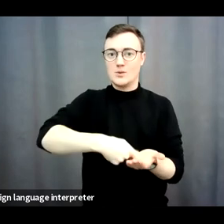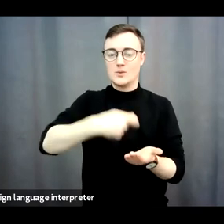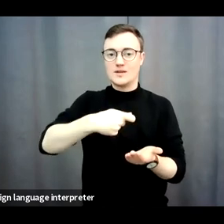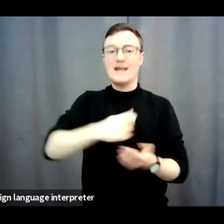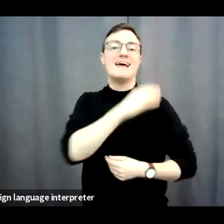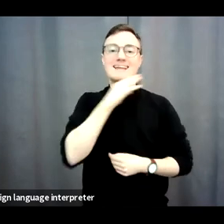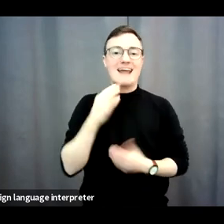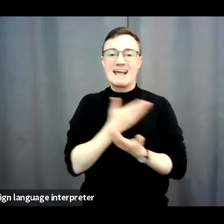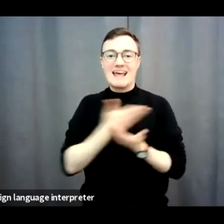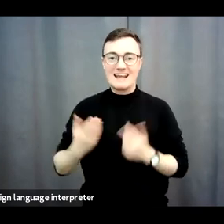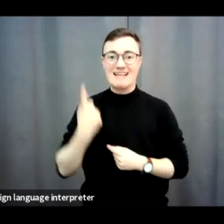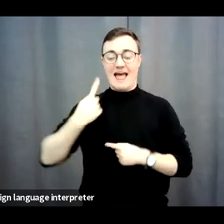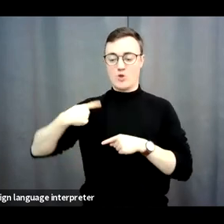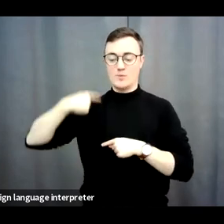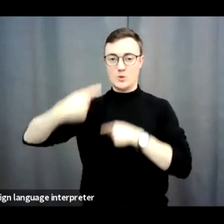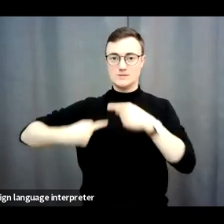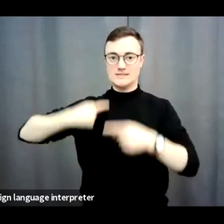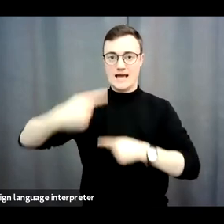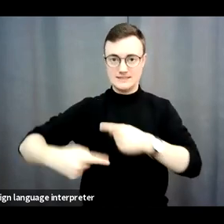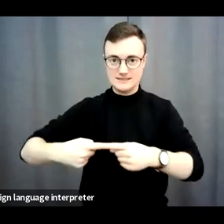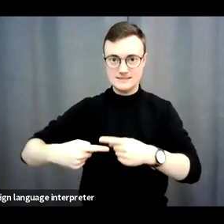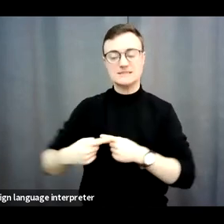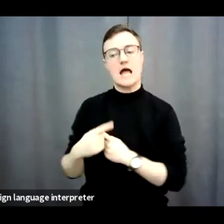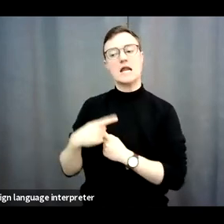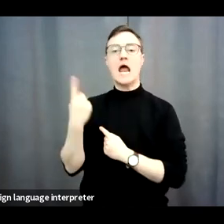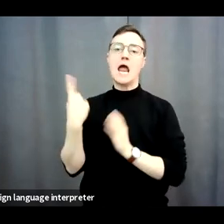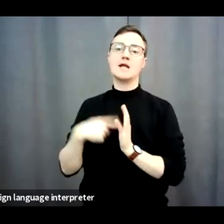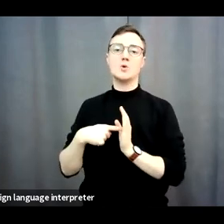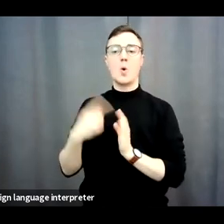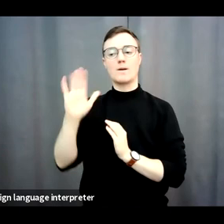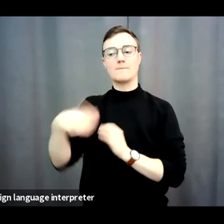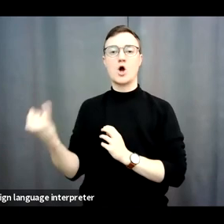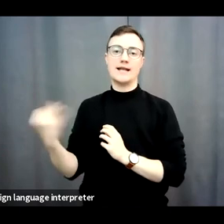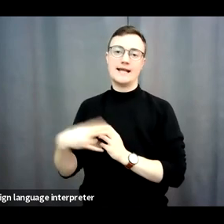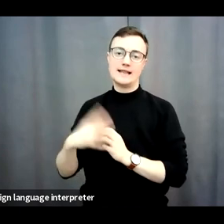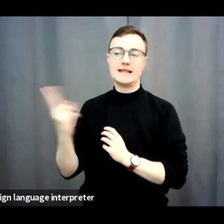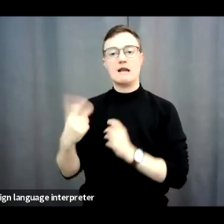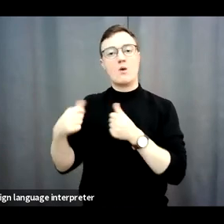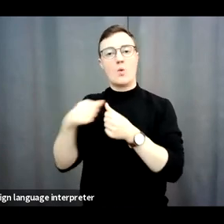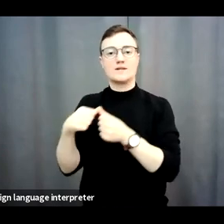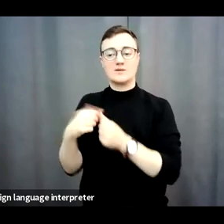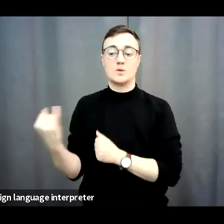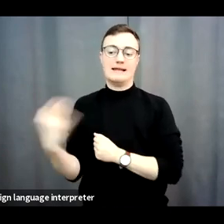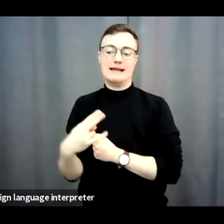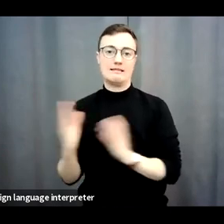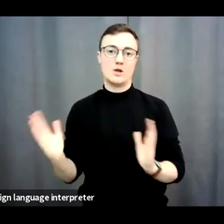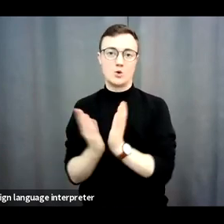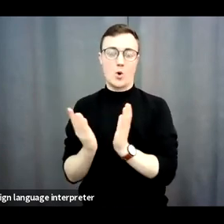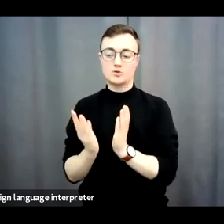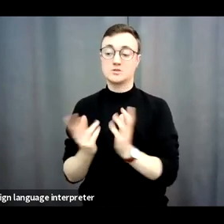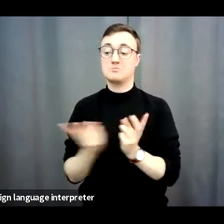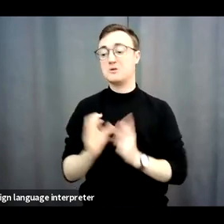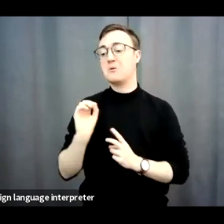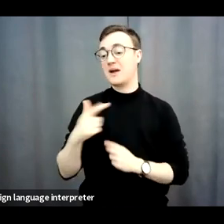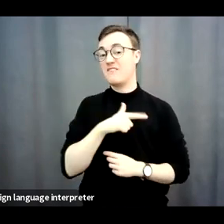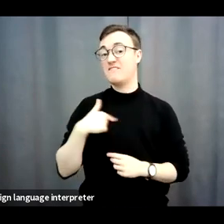where the people in power get to decide and then maybe consult youth with disabilities in order to check off a box and then move on.